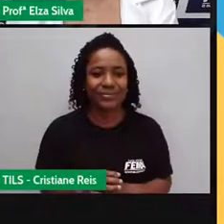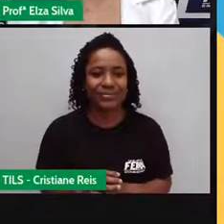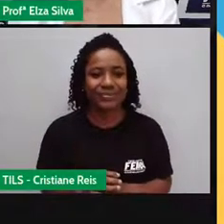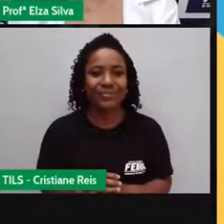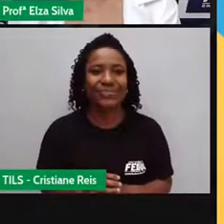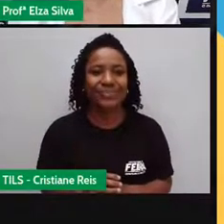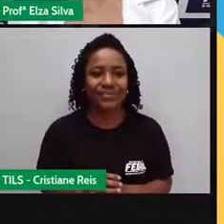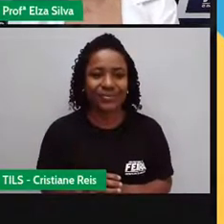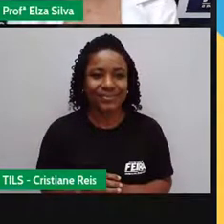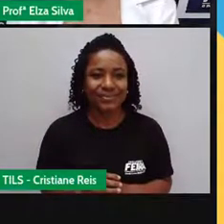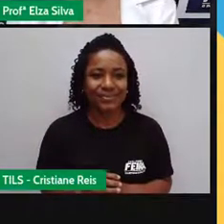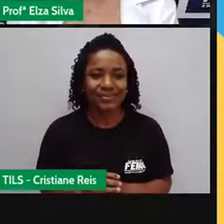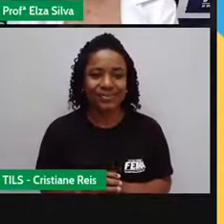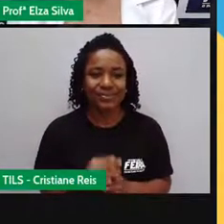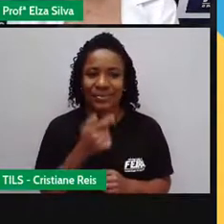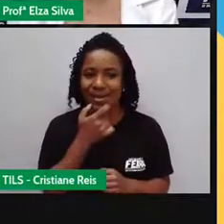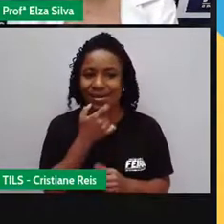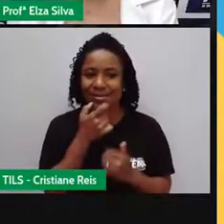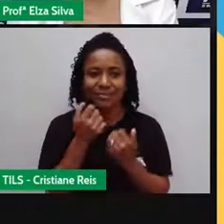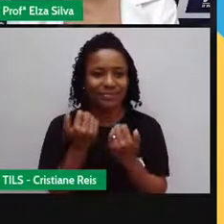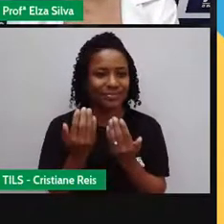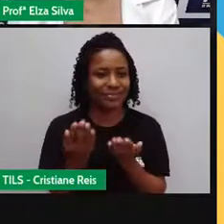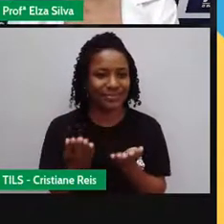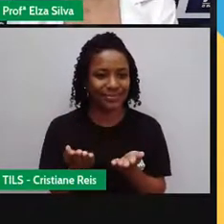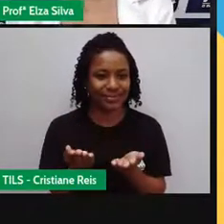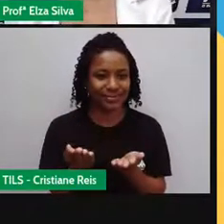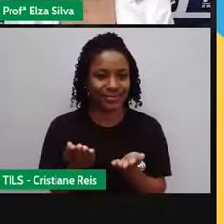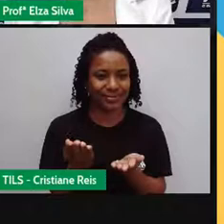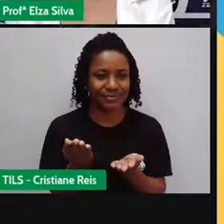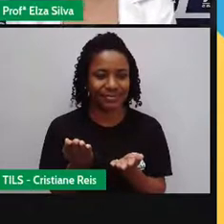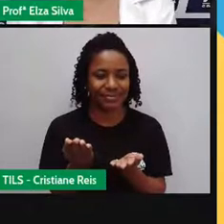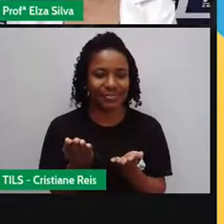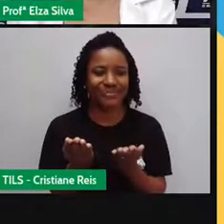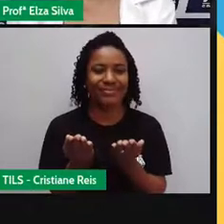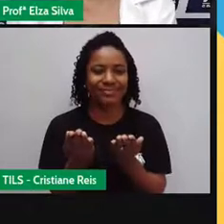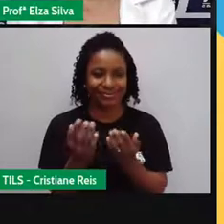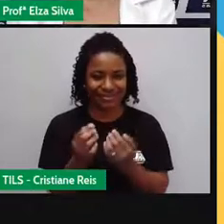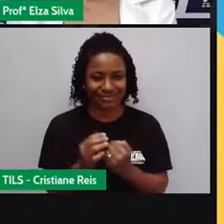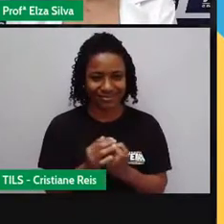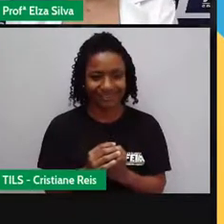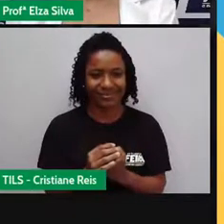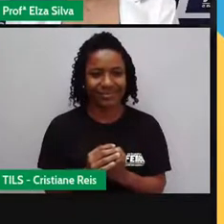were originated in ASEAN Greece 3,000 years ago.